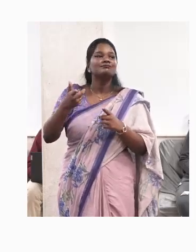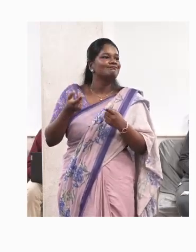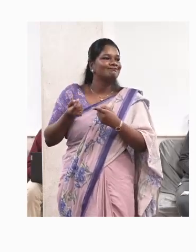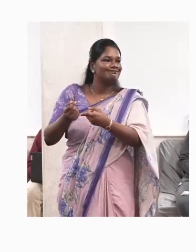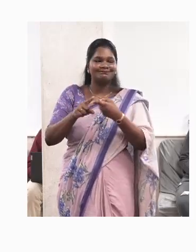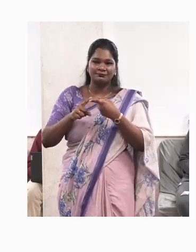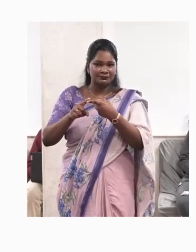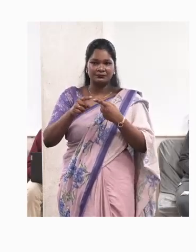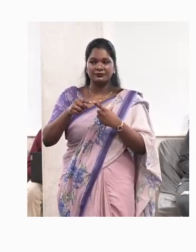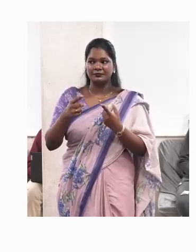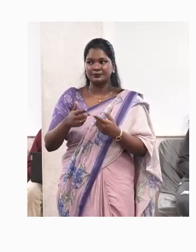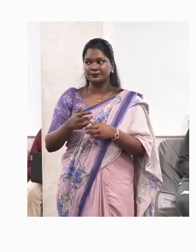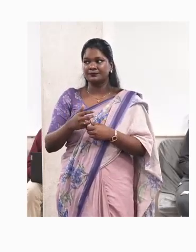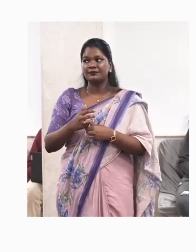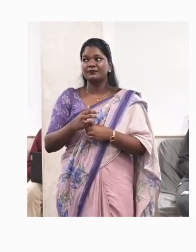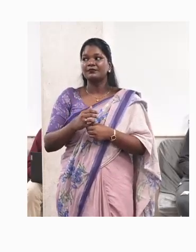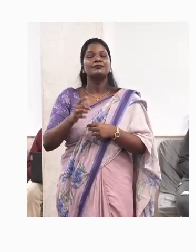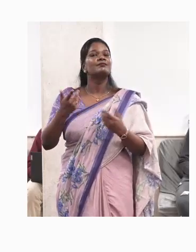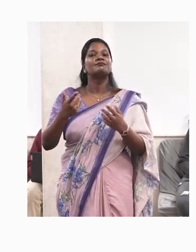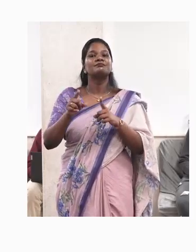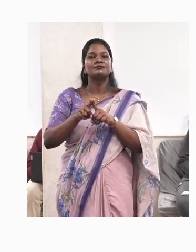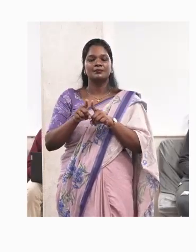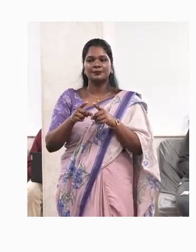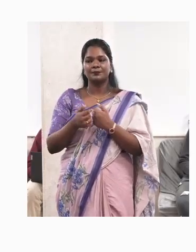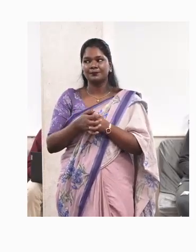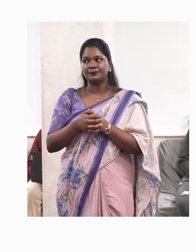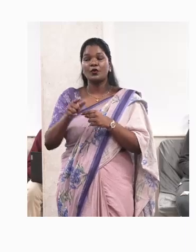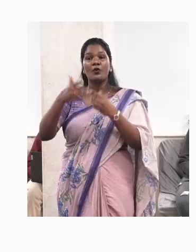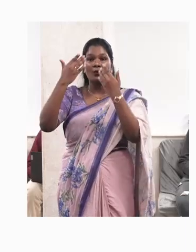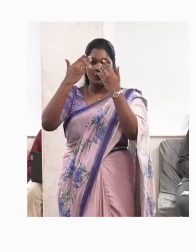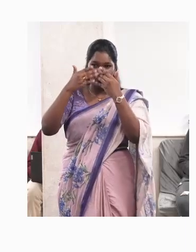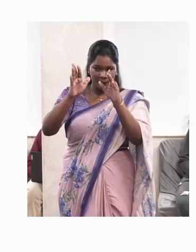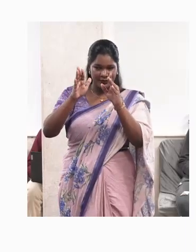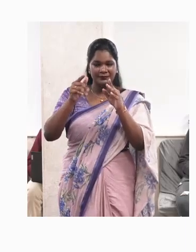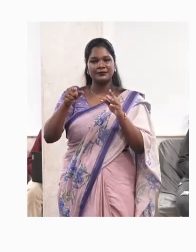to the circle and to open,